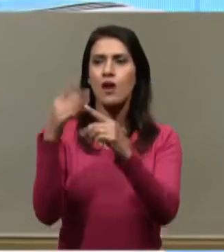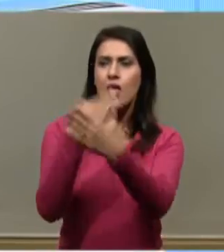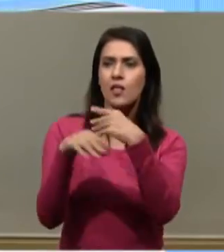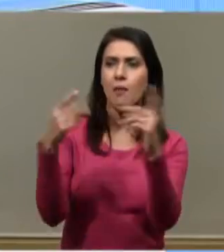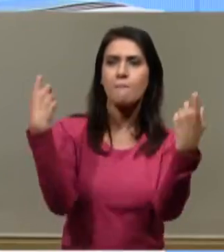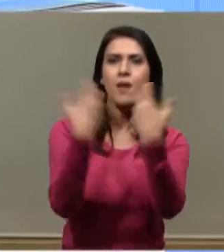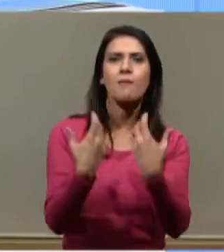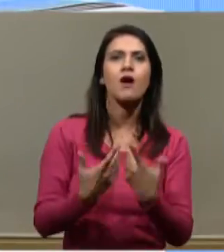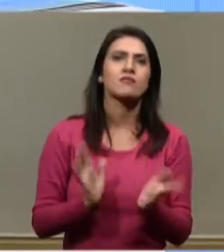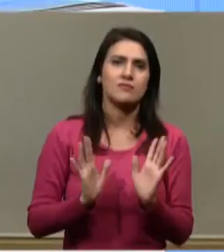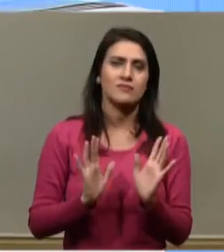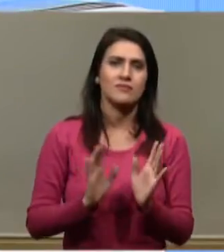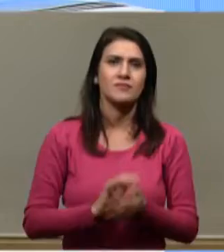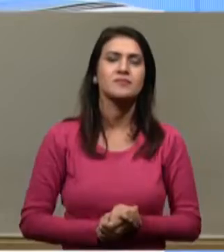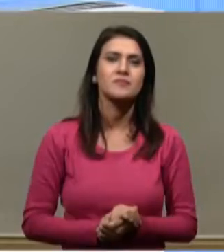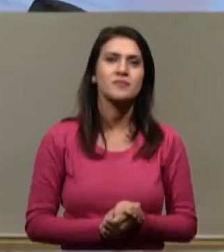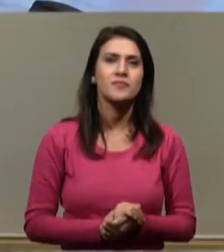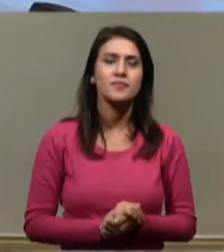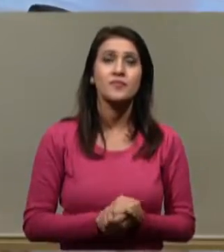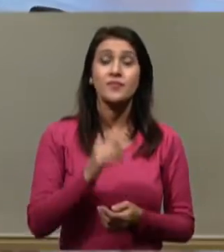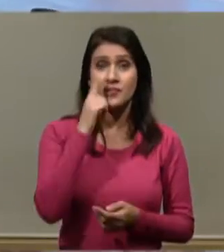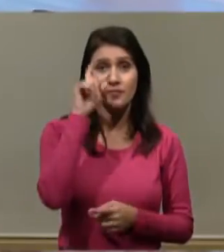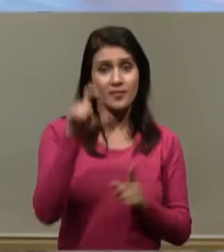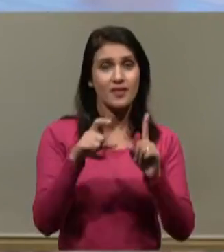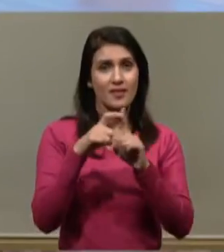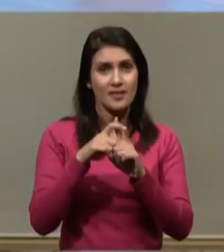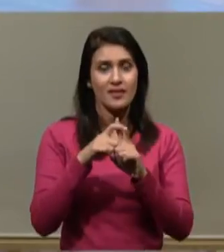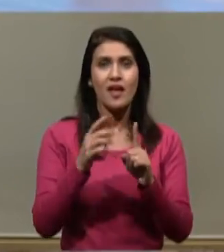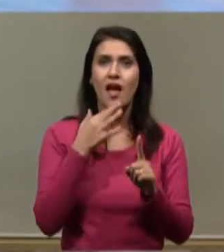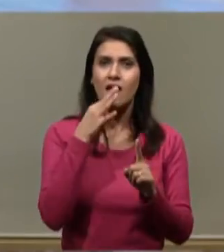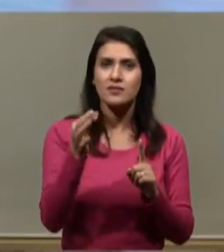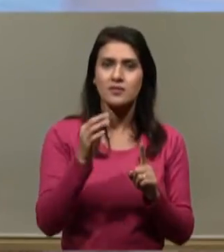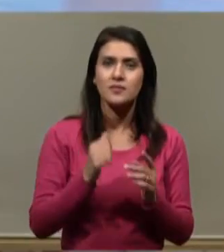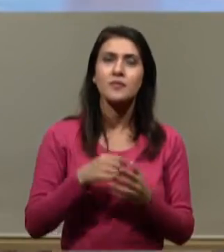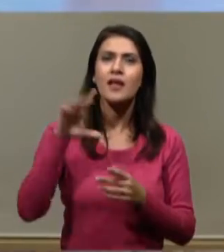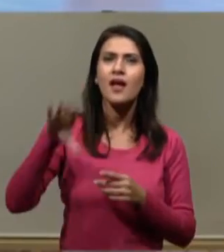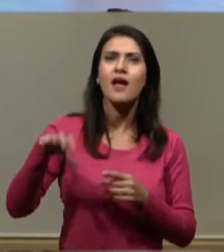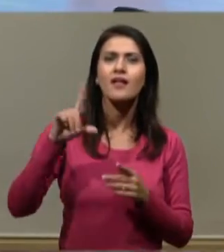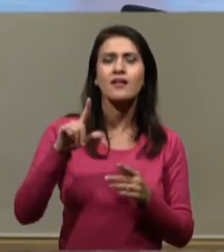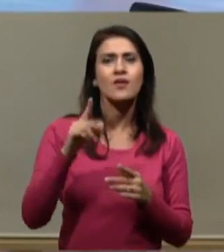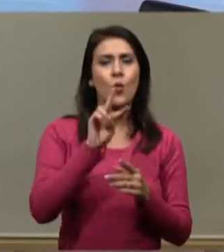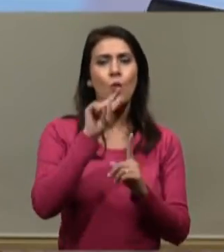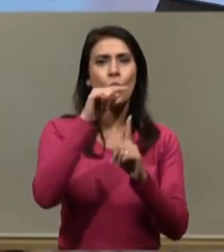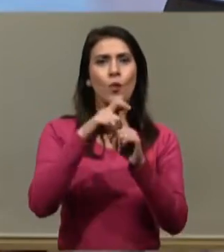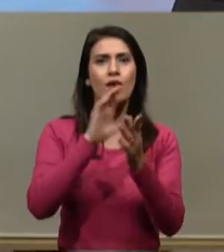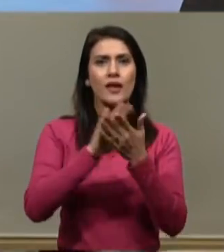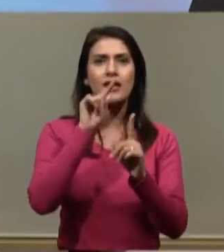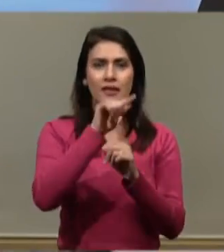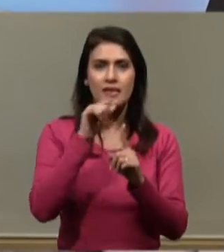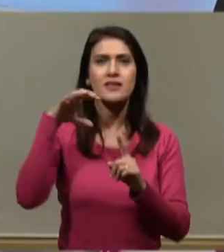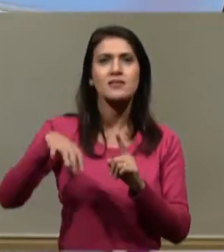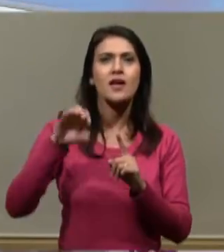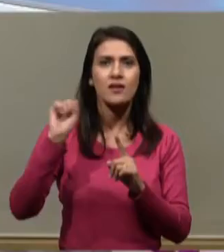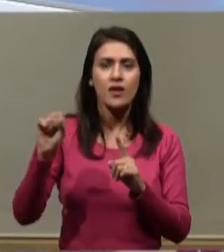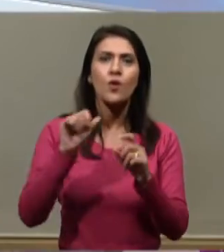just ask both of them, like how the urban space and the center, Vidhi Centre, has been influencing